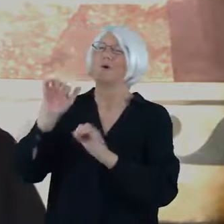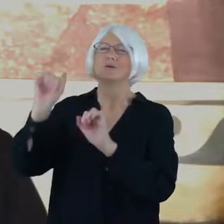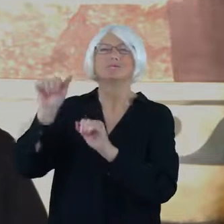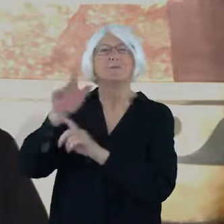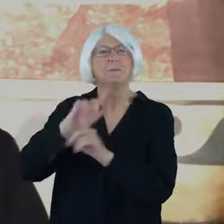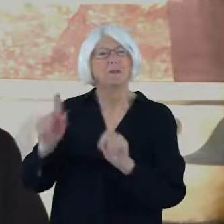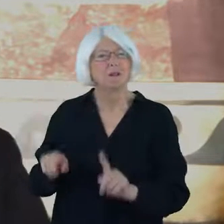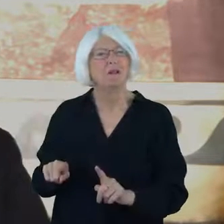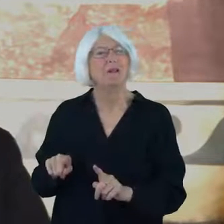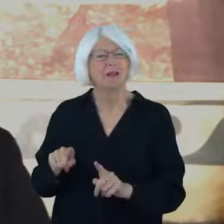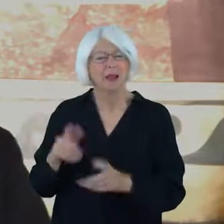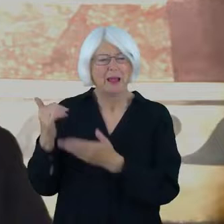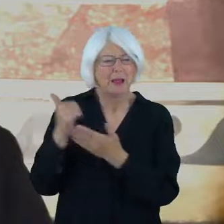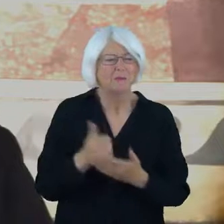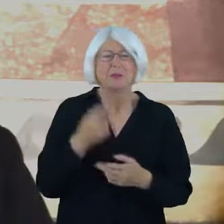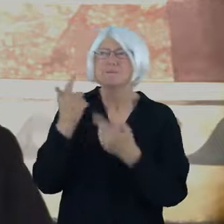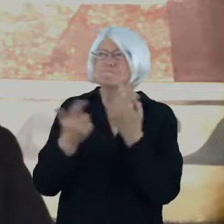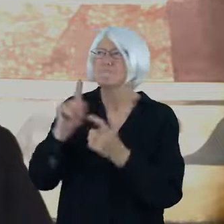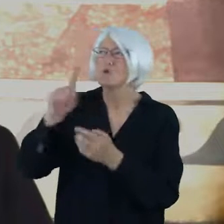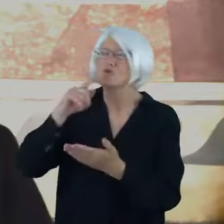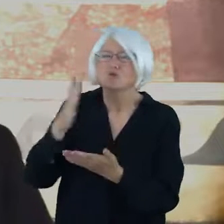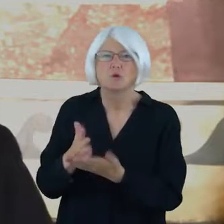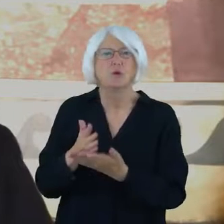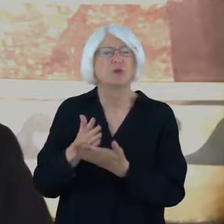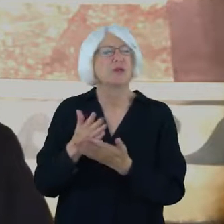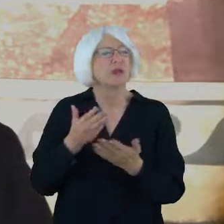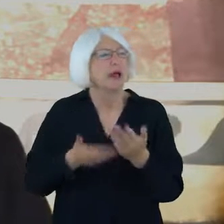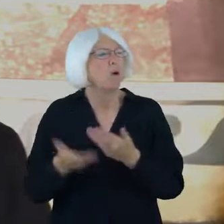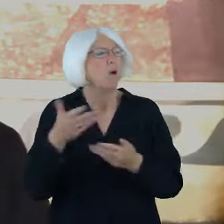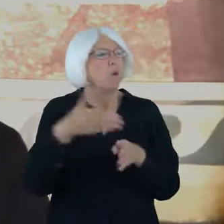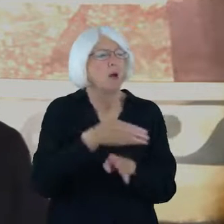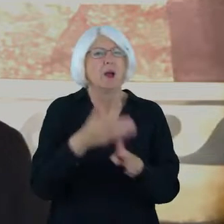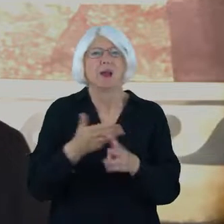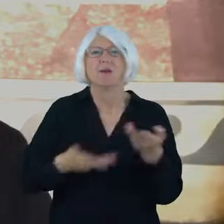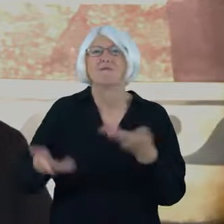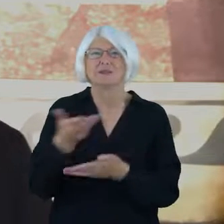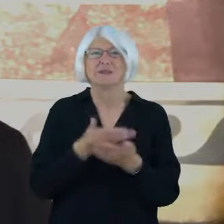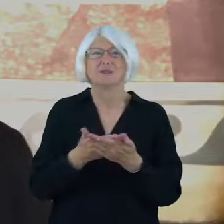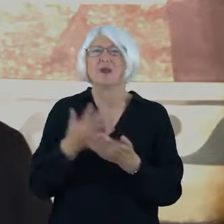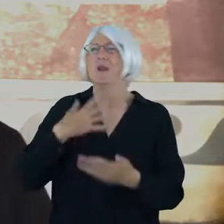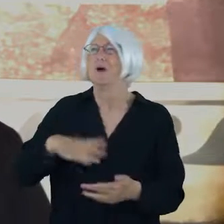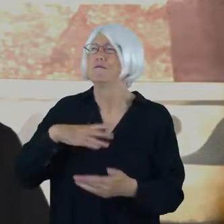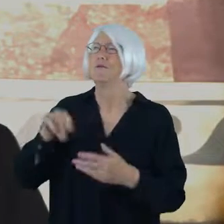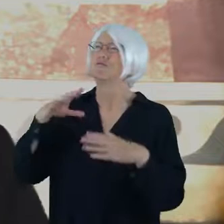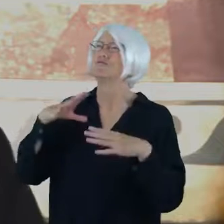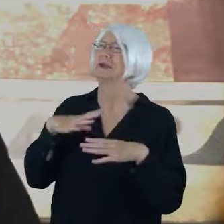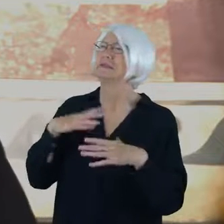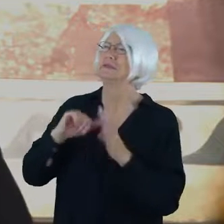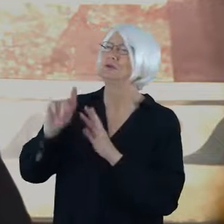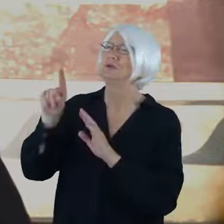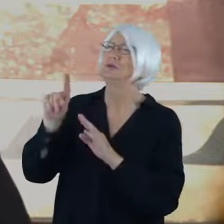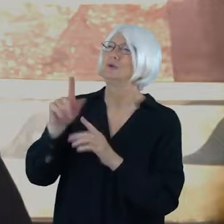your truth in all our work and conversations, and long for our rest in you. Lord, in your